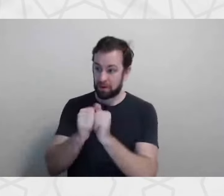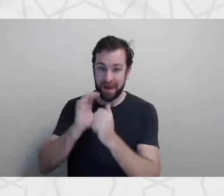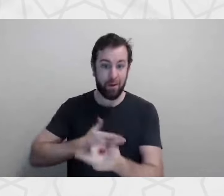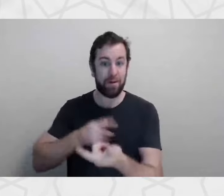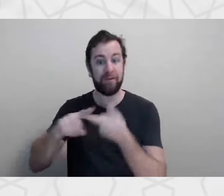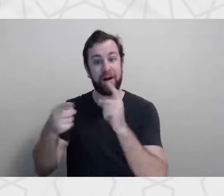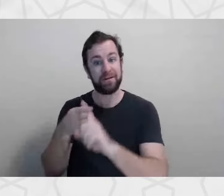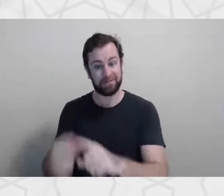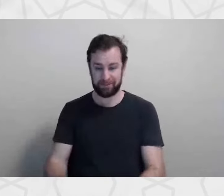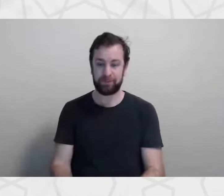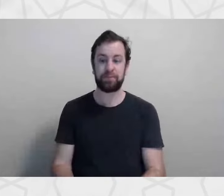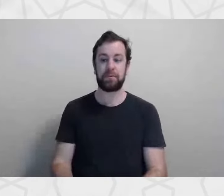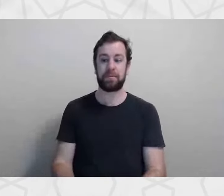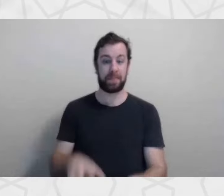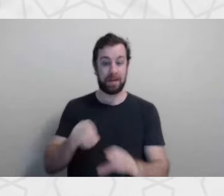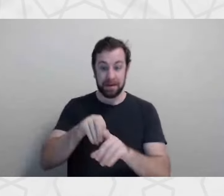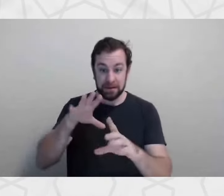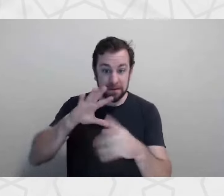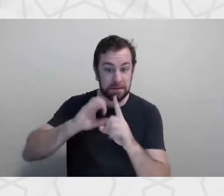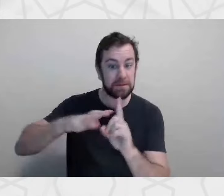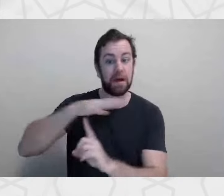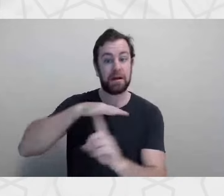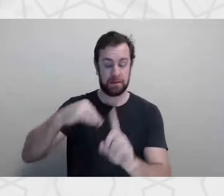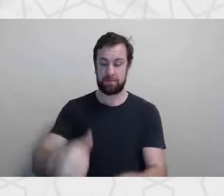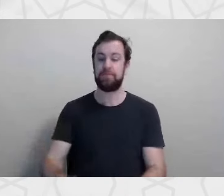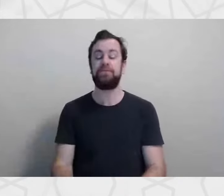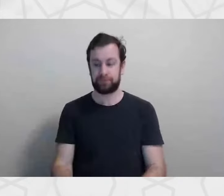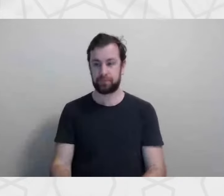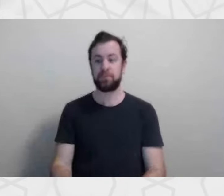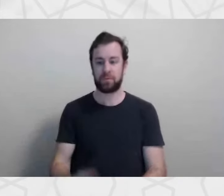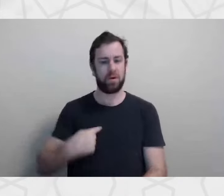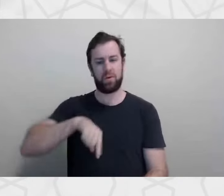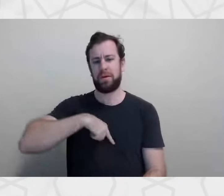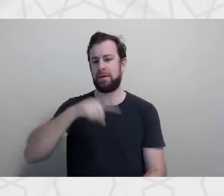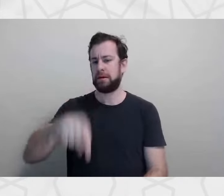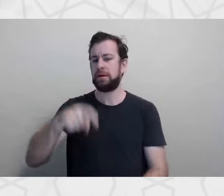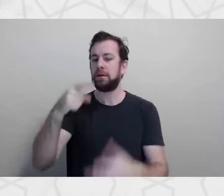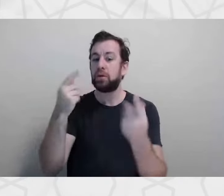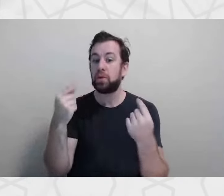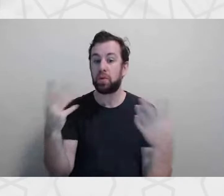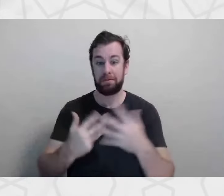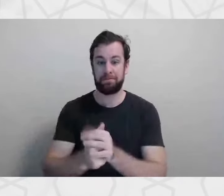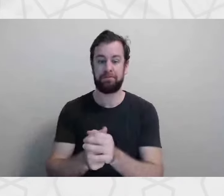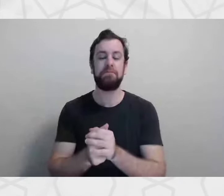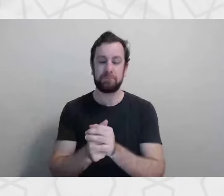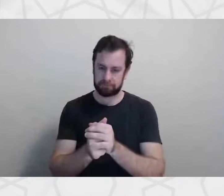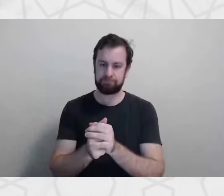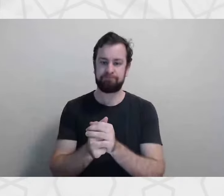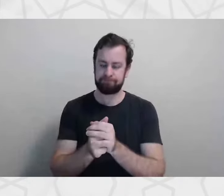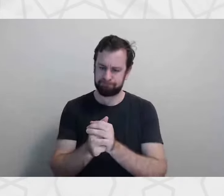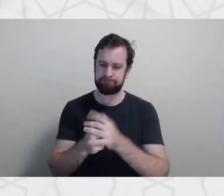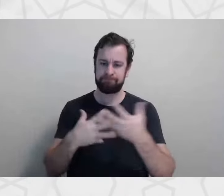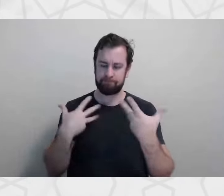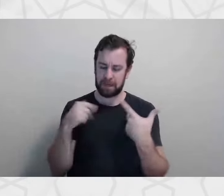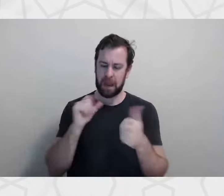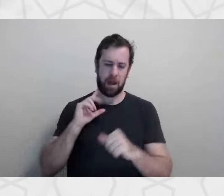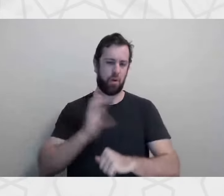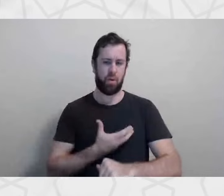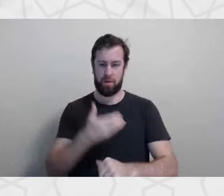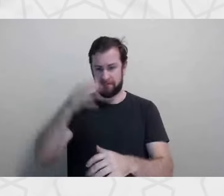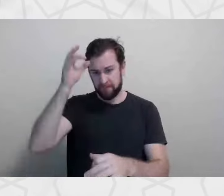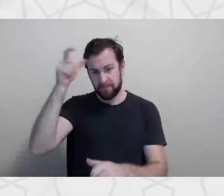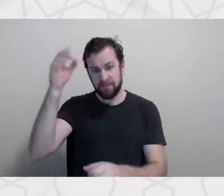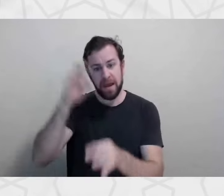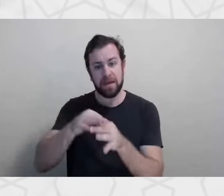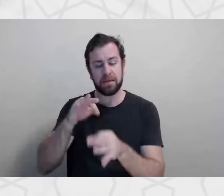friends, in society, we need to now tighten up our faith.